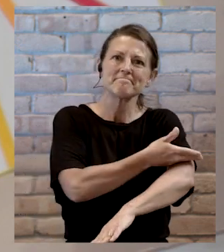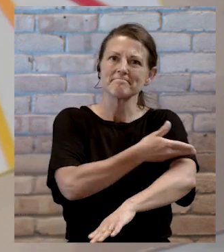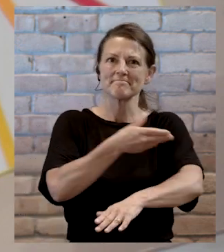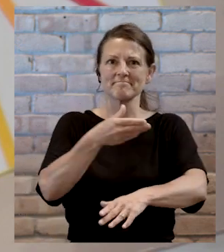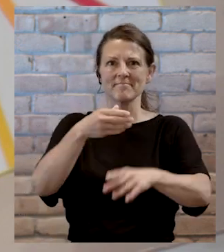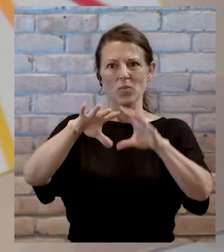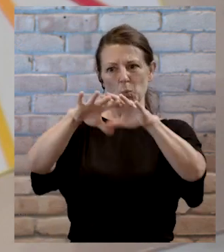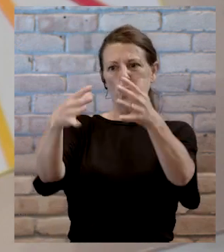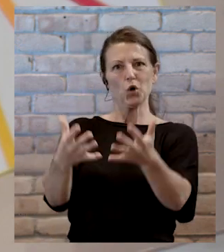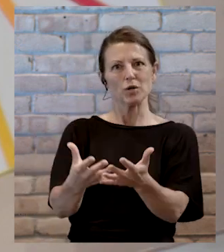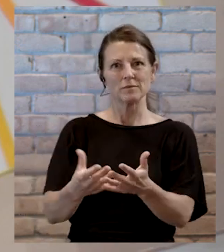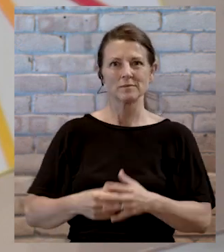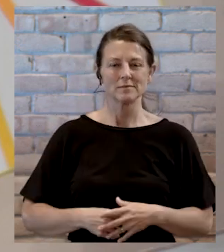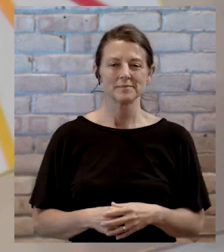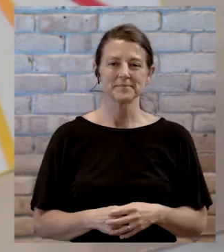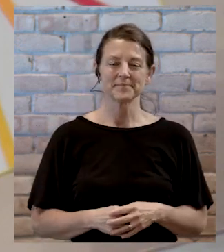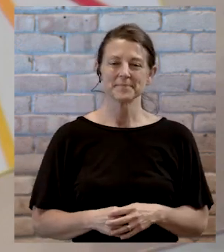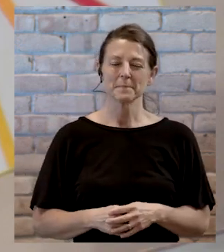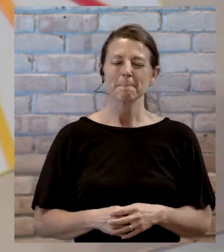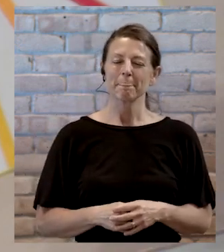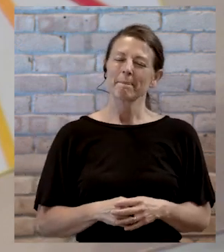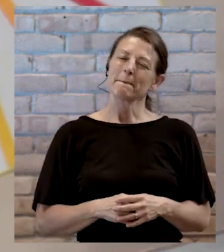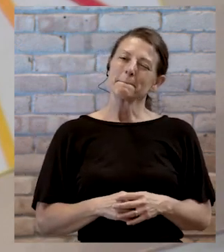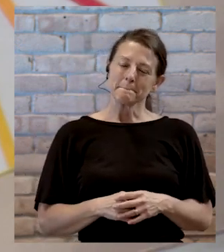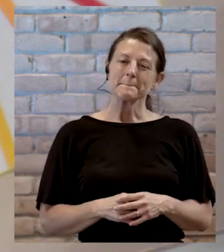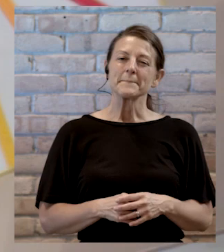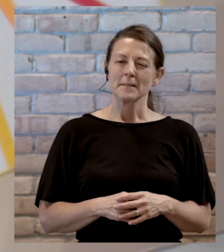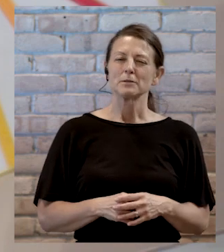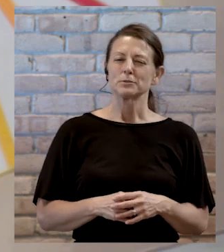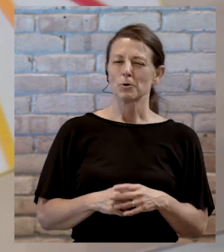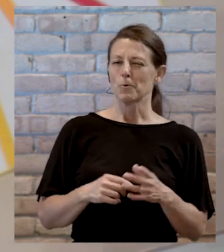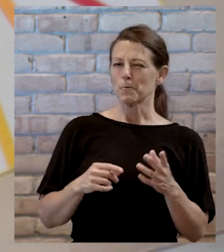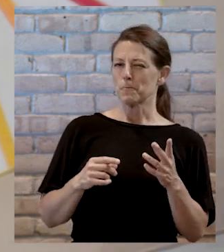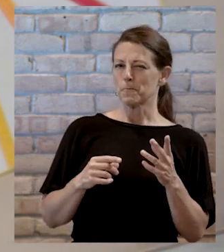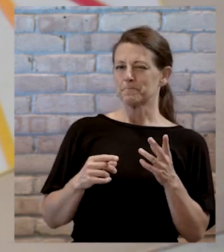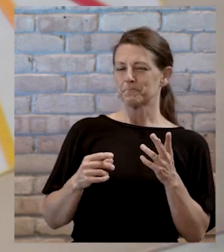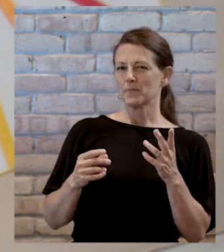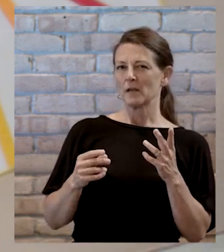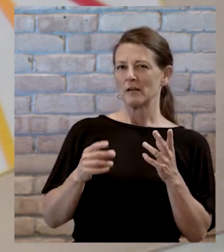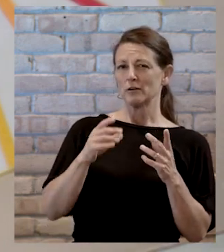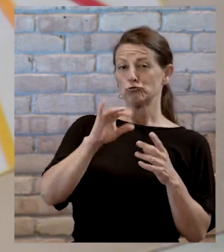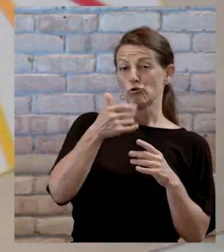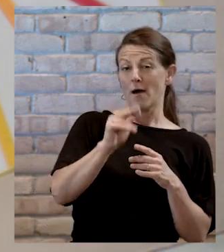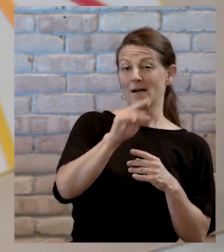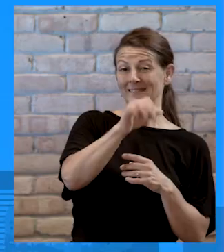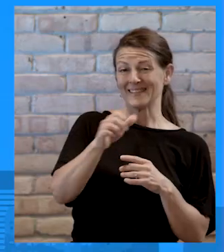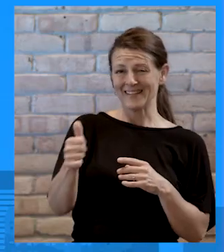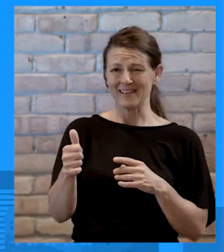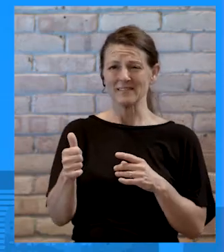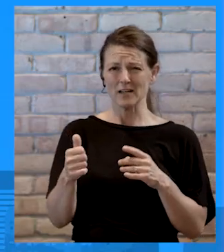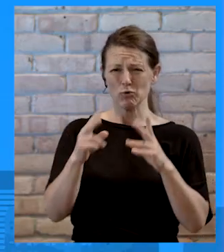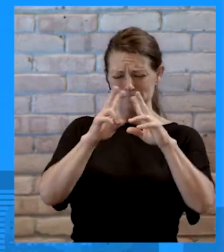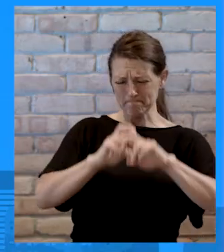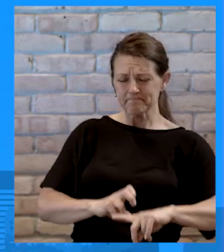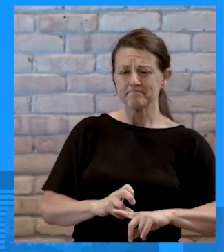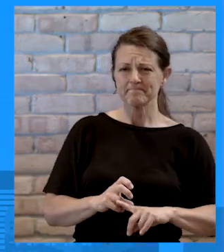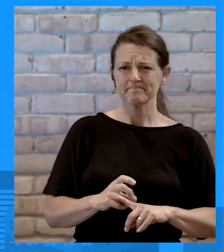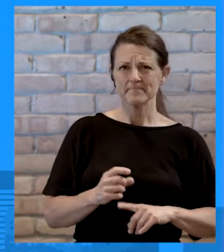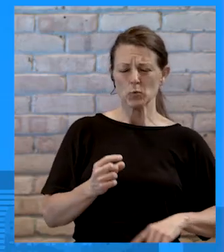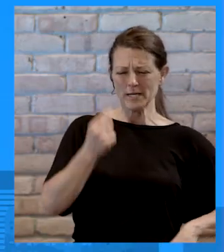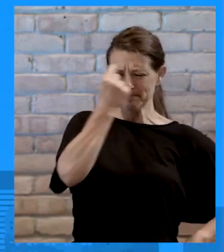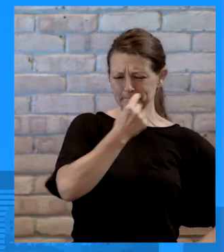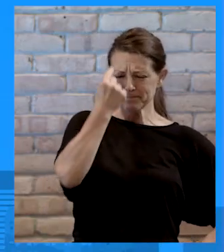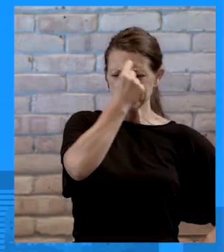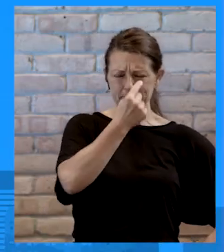around us. And so as we look at John 10:10 a little more closely, a question comes to mind. Who